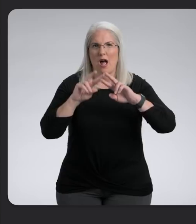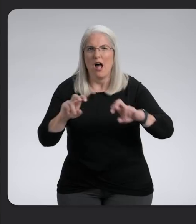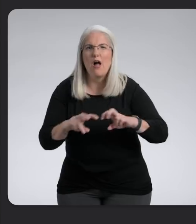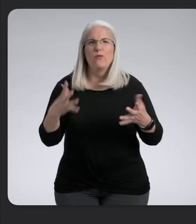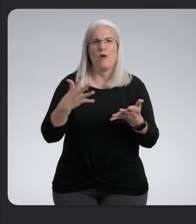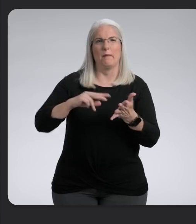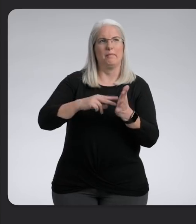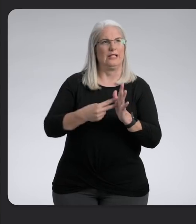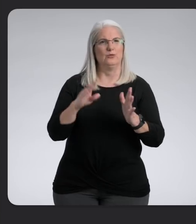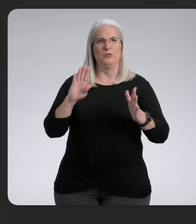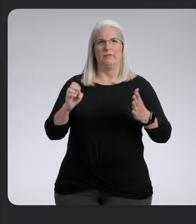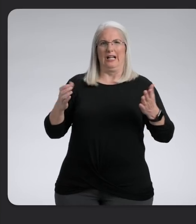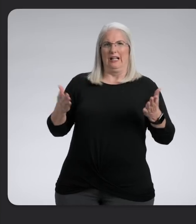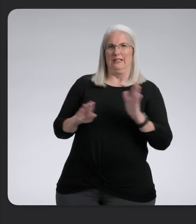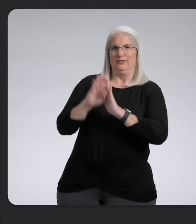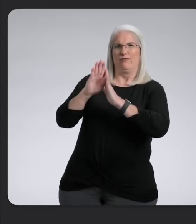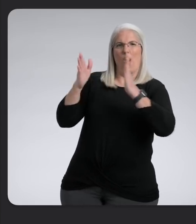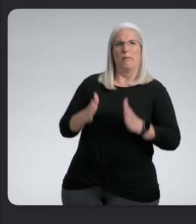developer.